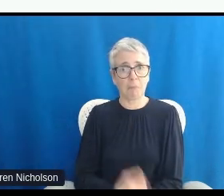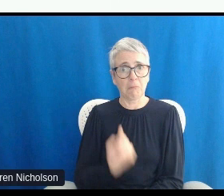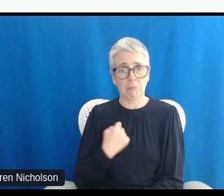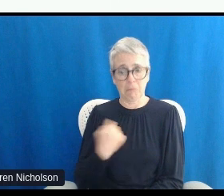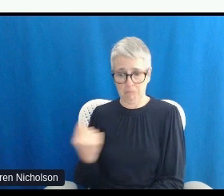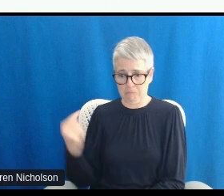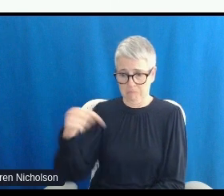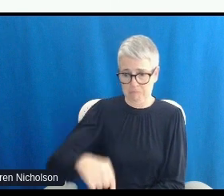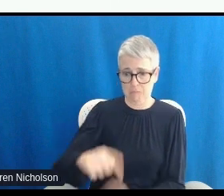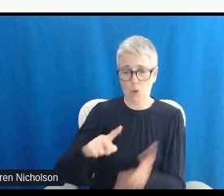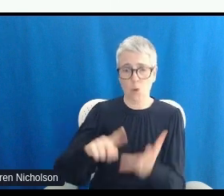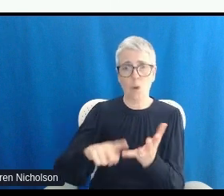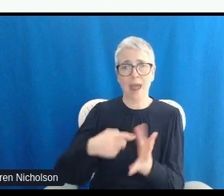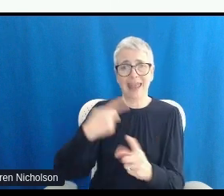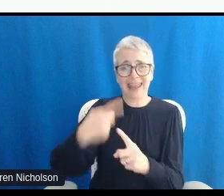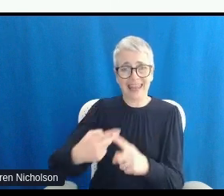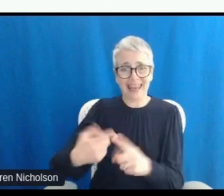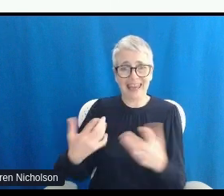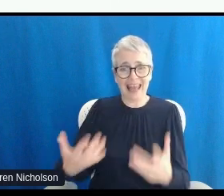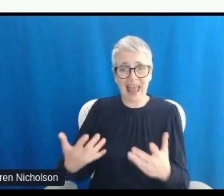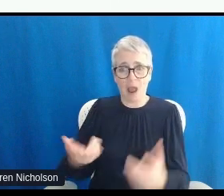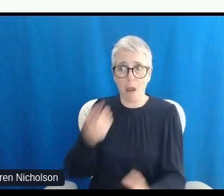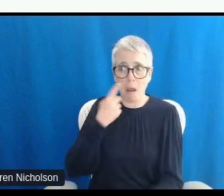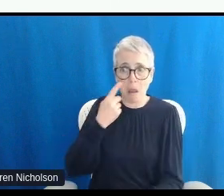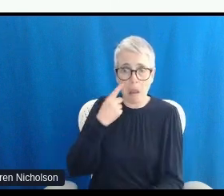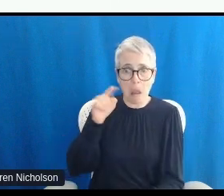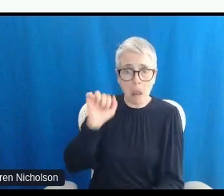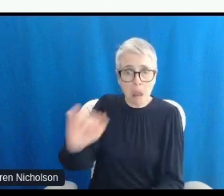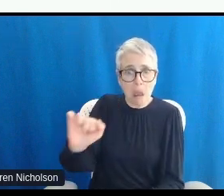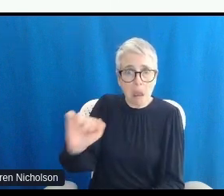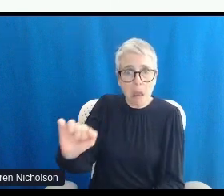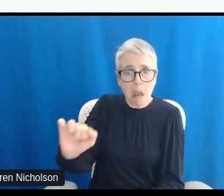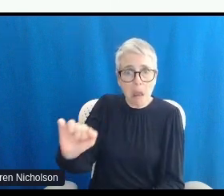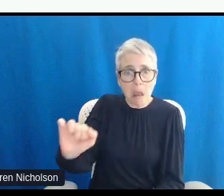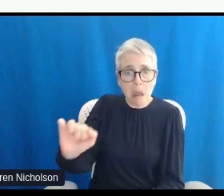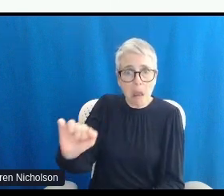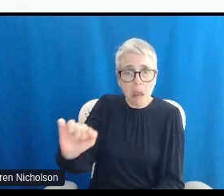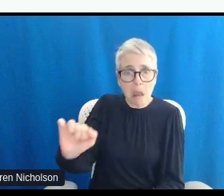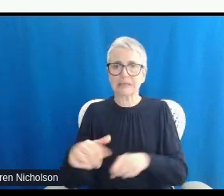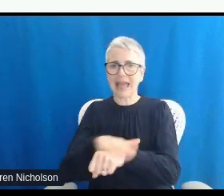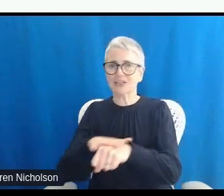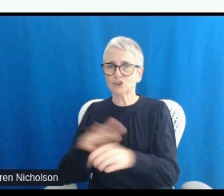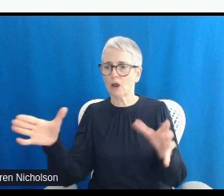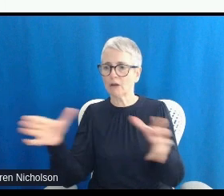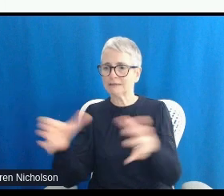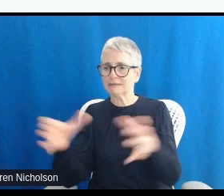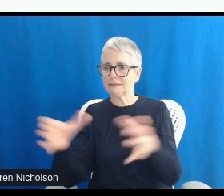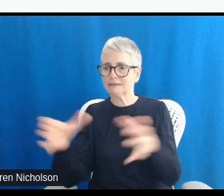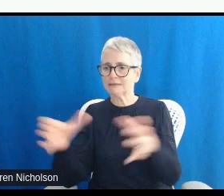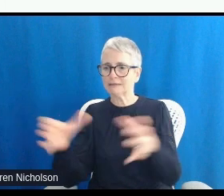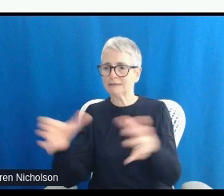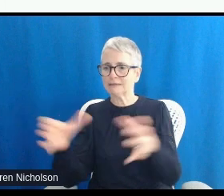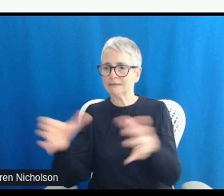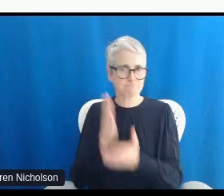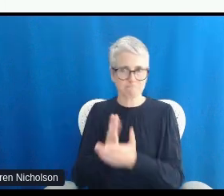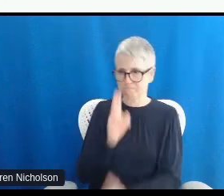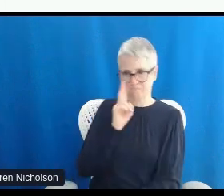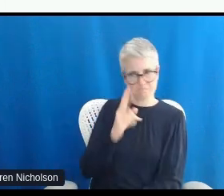now, and with all the work that we've been doing with our Asia teams, I'd probably suggest that we don't really see much evidence of